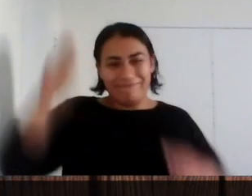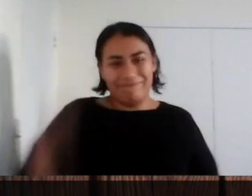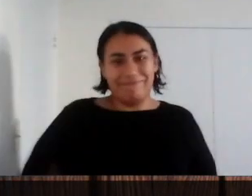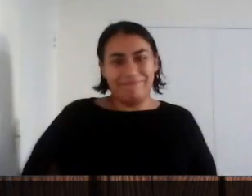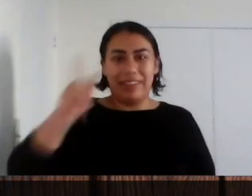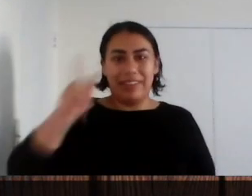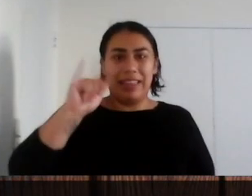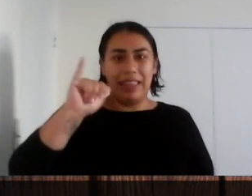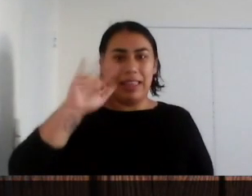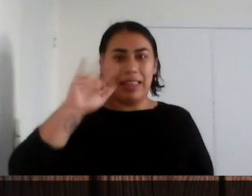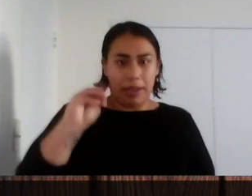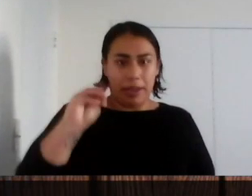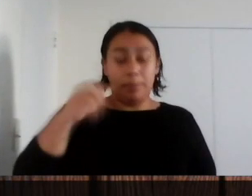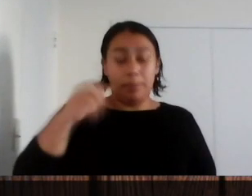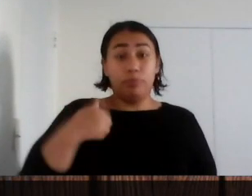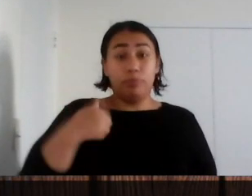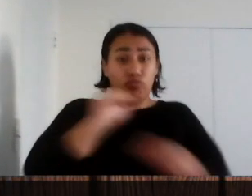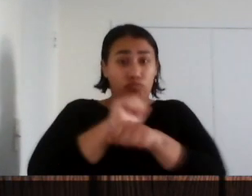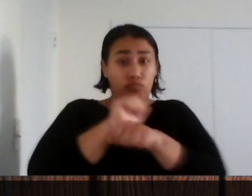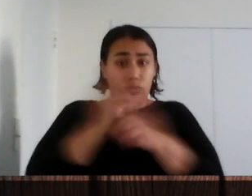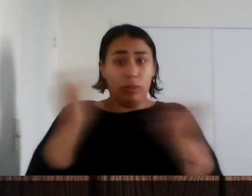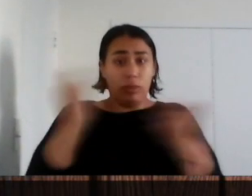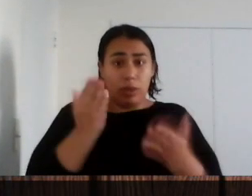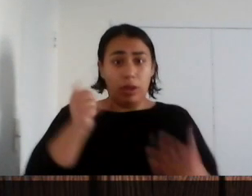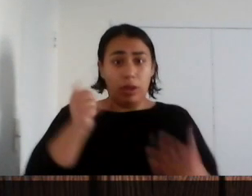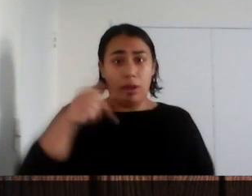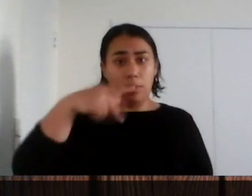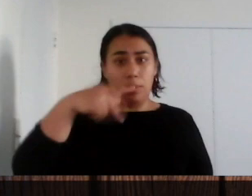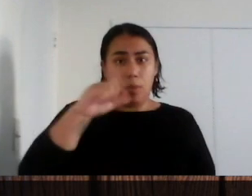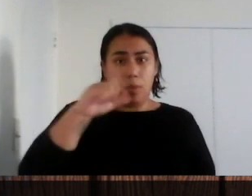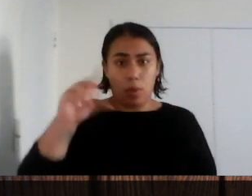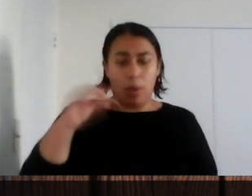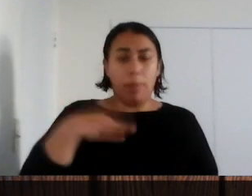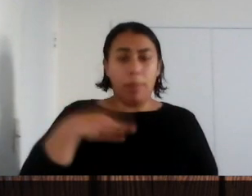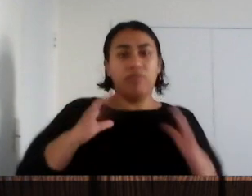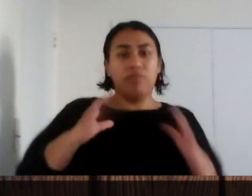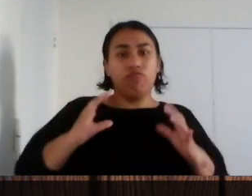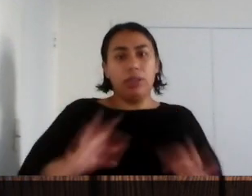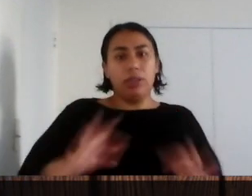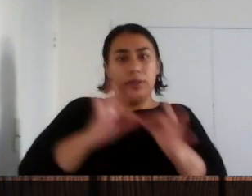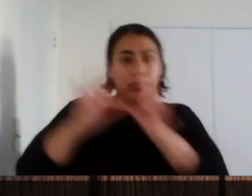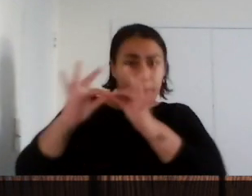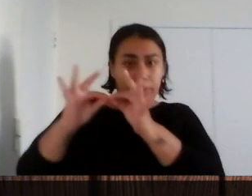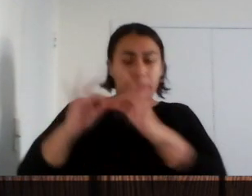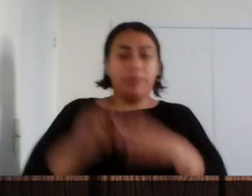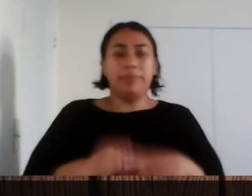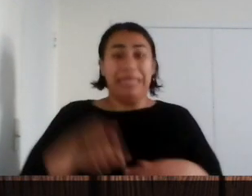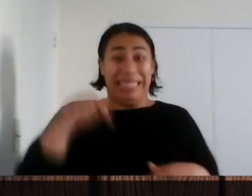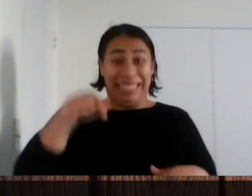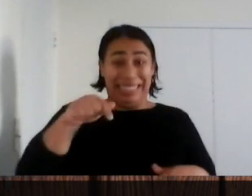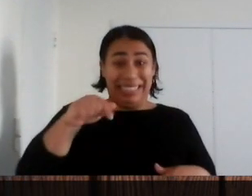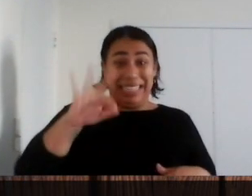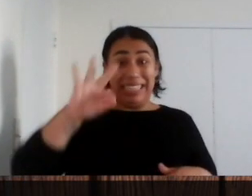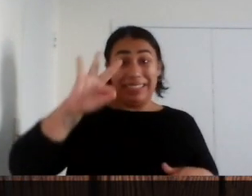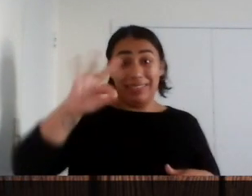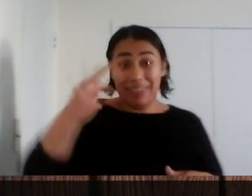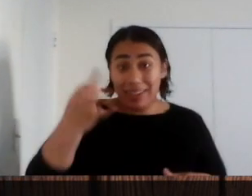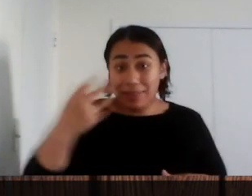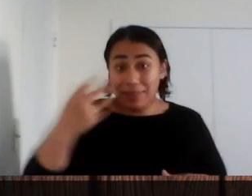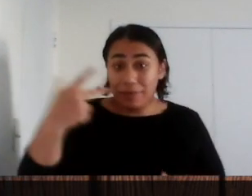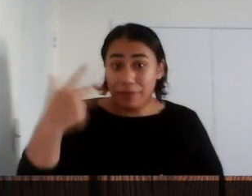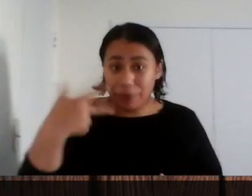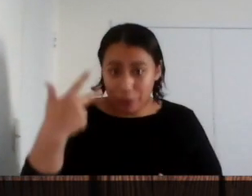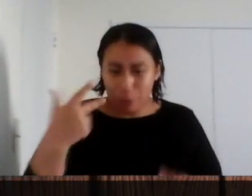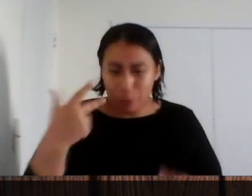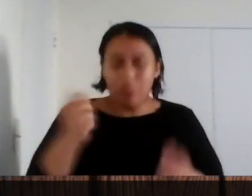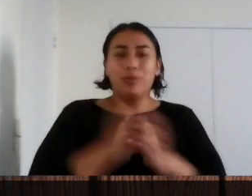Hi everybody, my name is Kim and I'm a patient care specialist at Apollo Clinics. And today in our 9th episode in